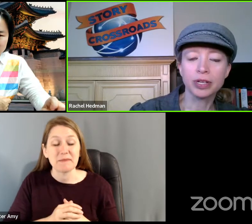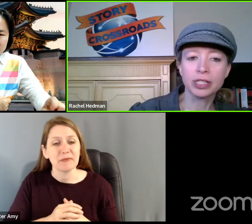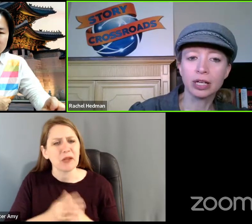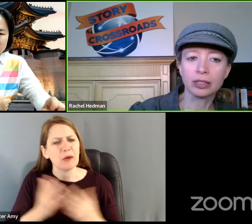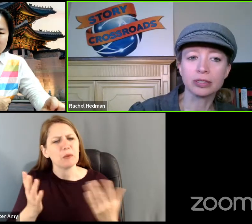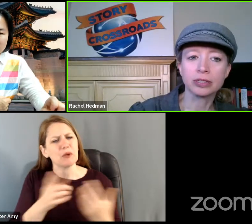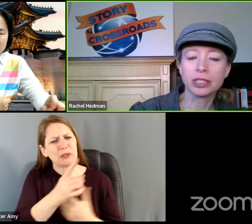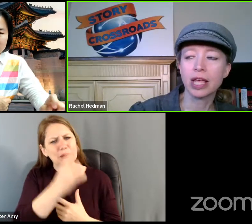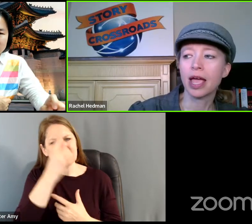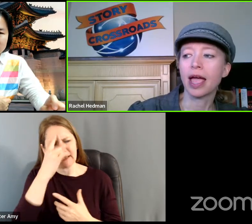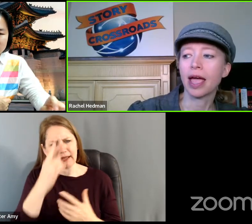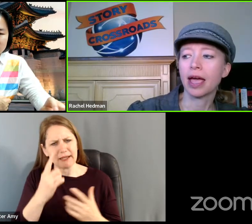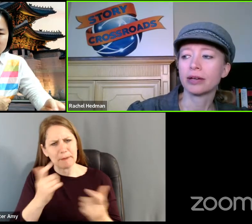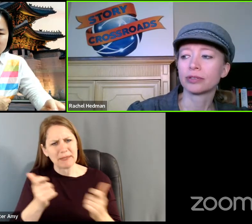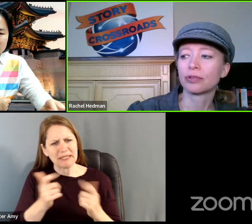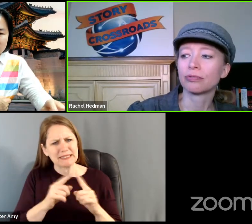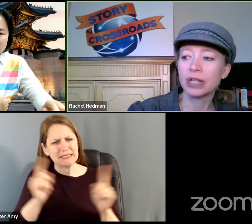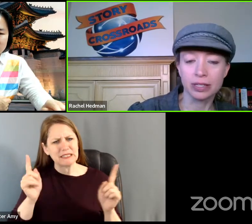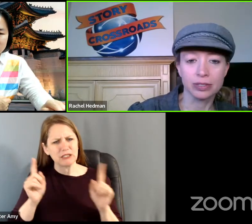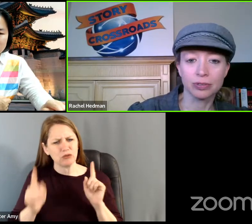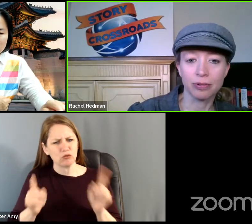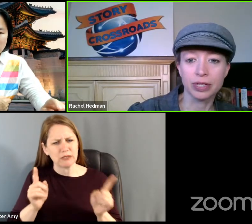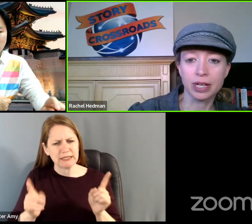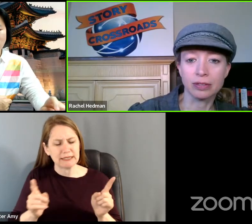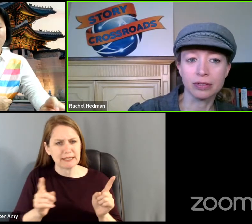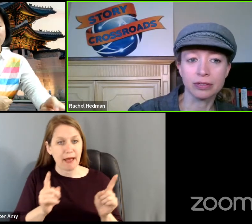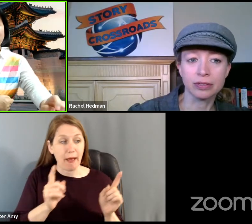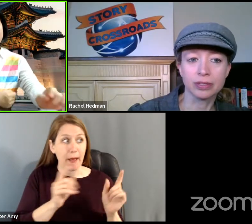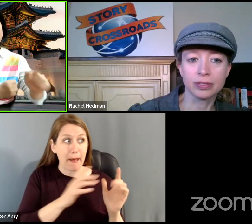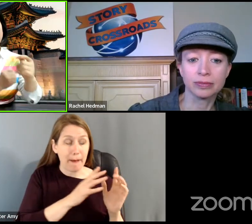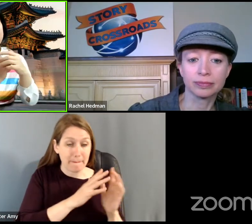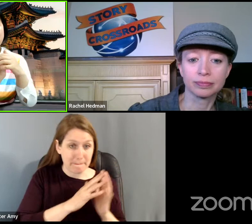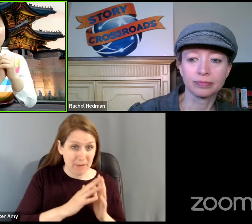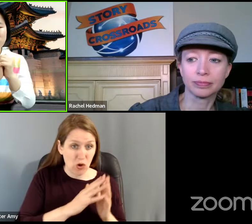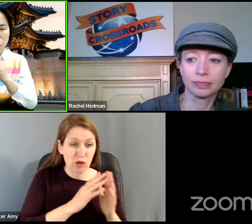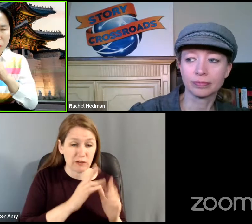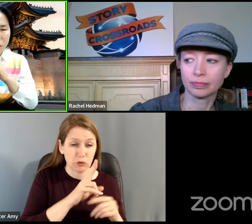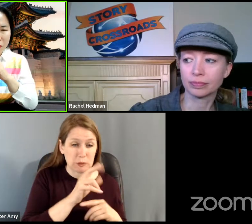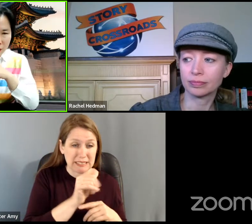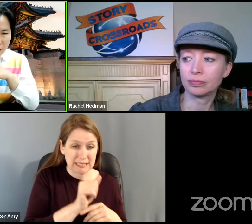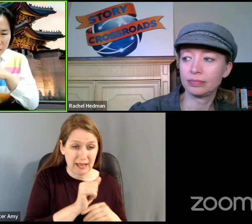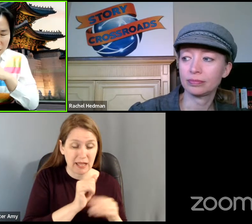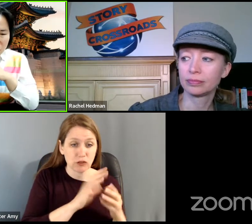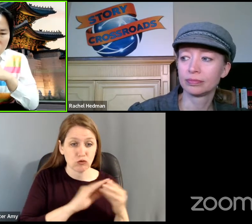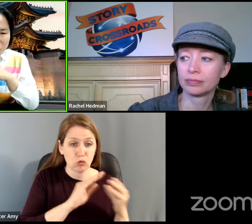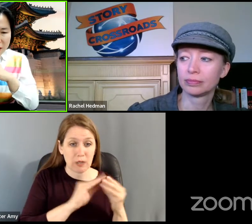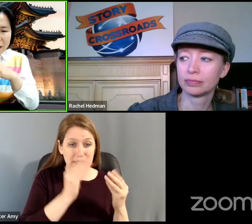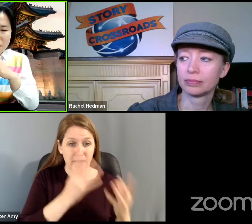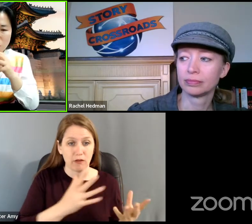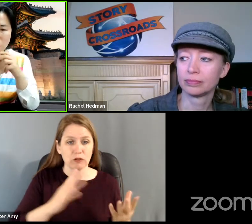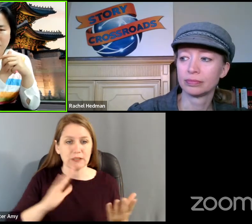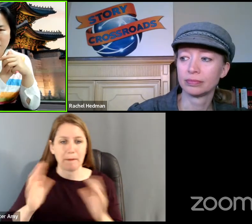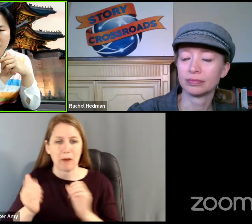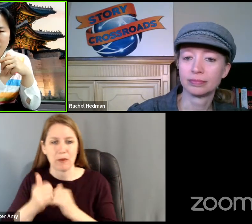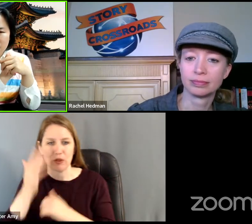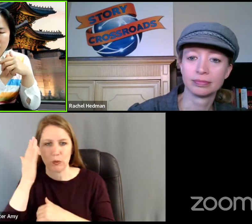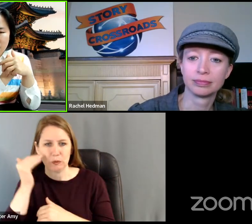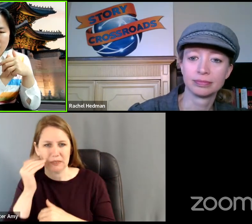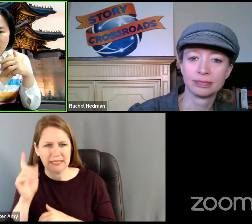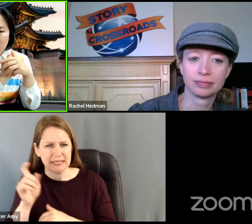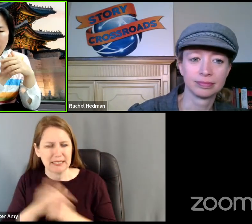American storytellers and Korean storytellers? Mhm. When telling a